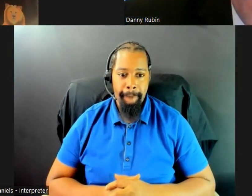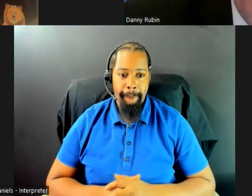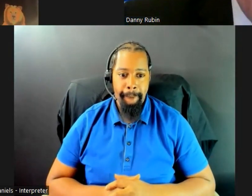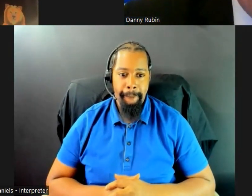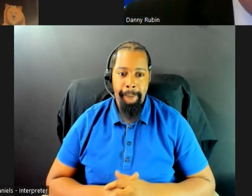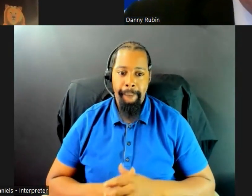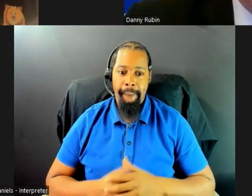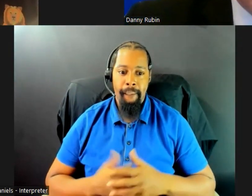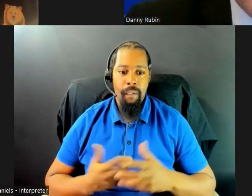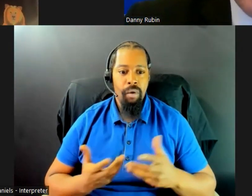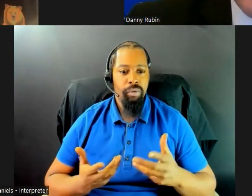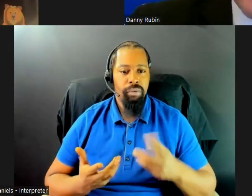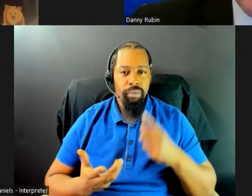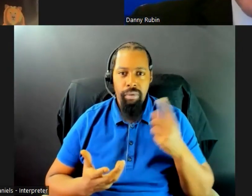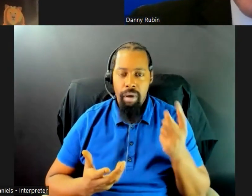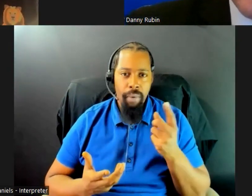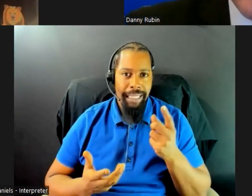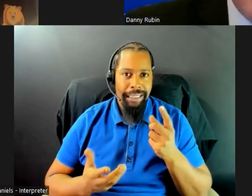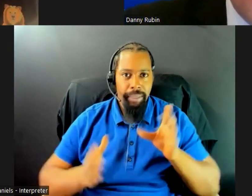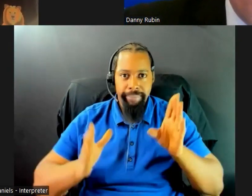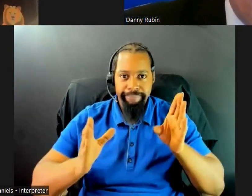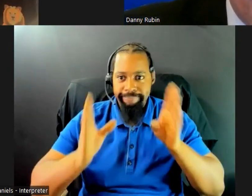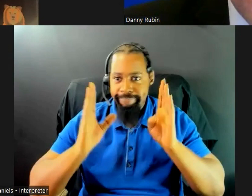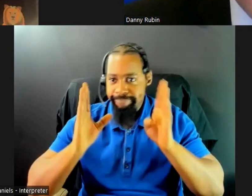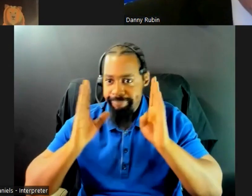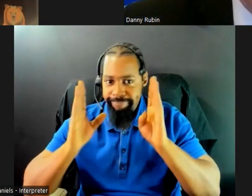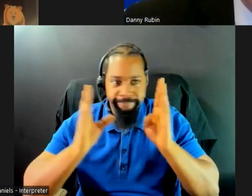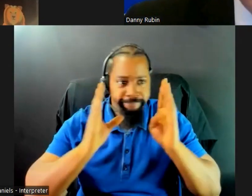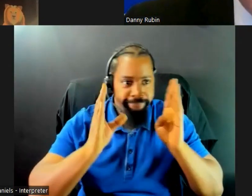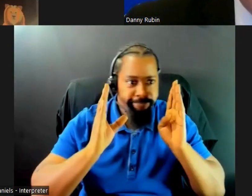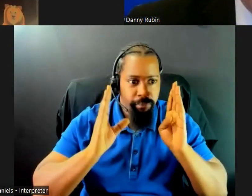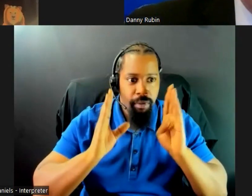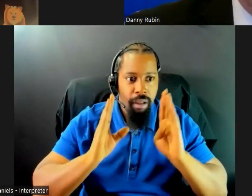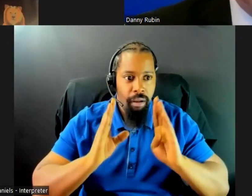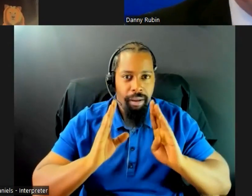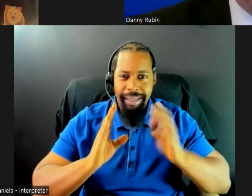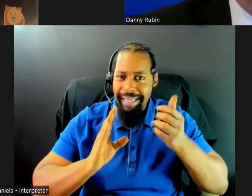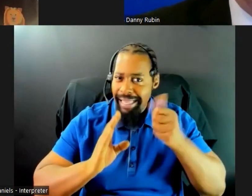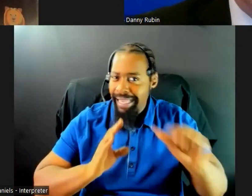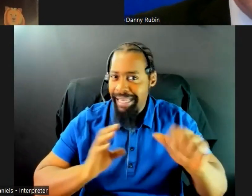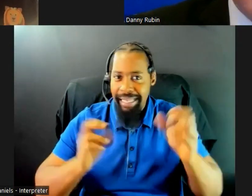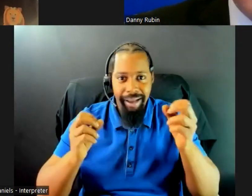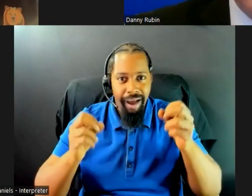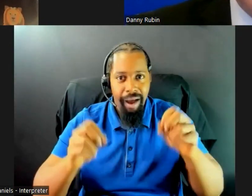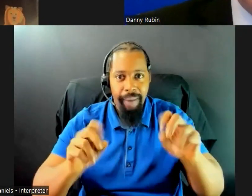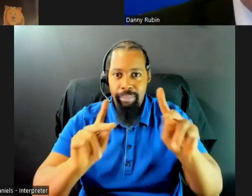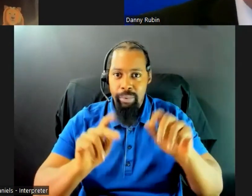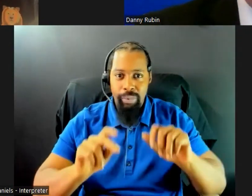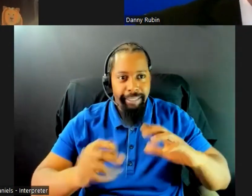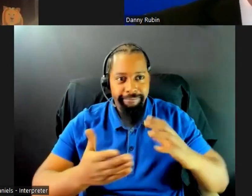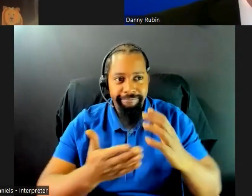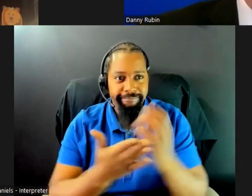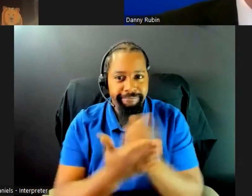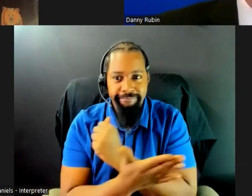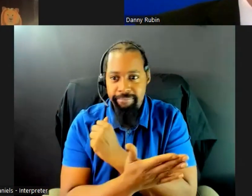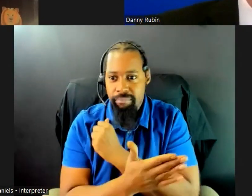ears open. Look out for any opportunity, even if you can assist, I don't know,